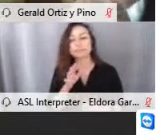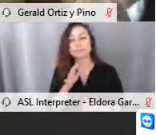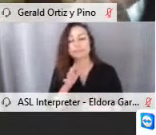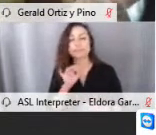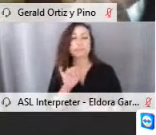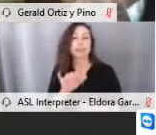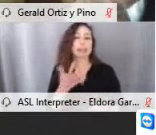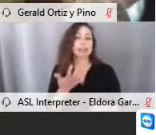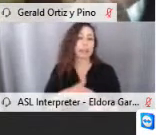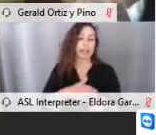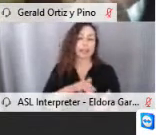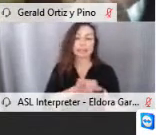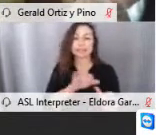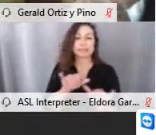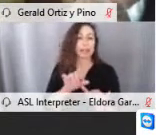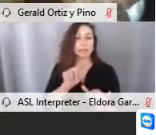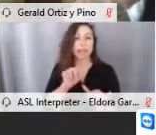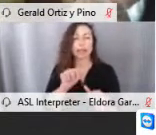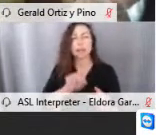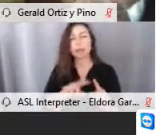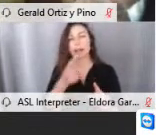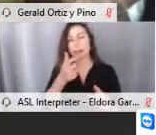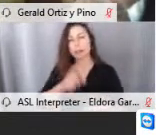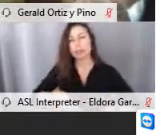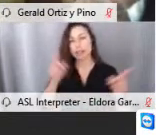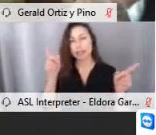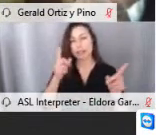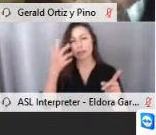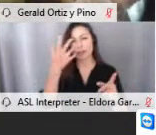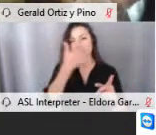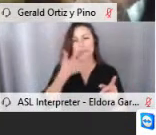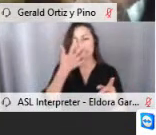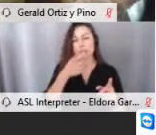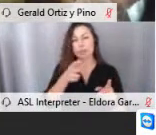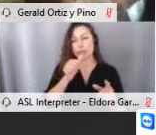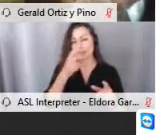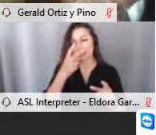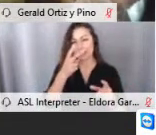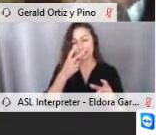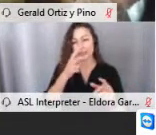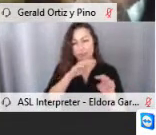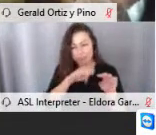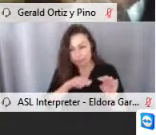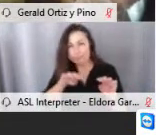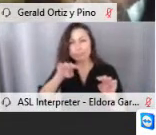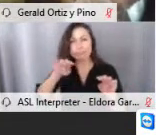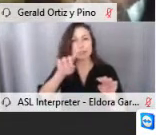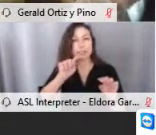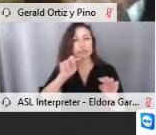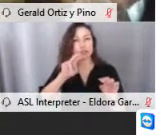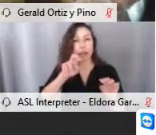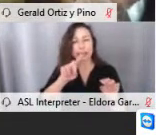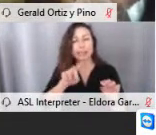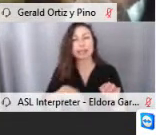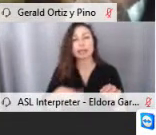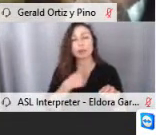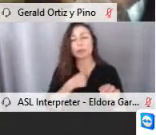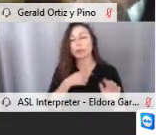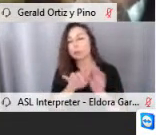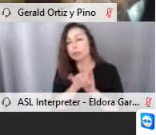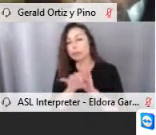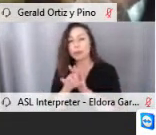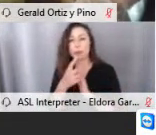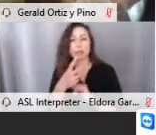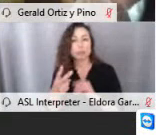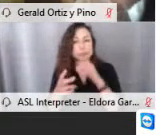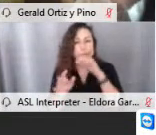This is again the same data in a little bit different format, so you can see the trend. We just picked a couple of folks. You can